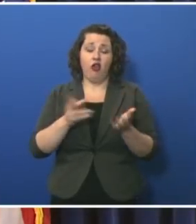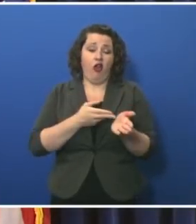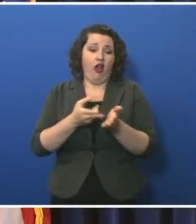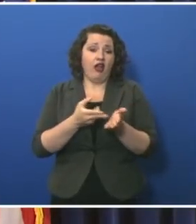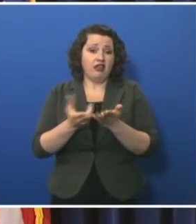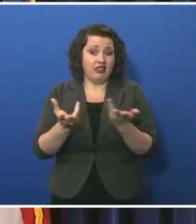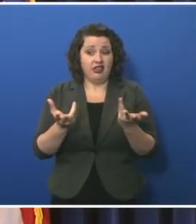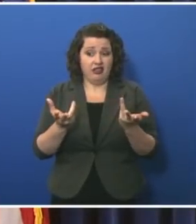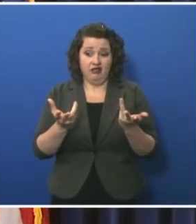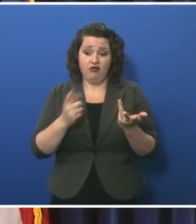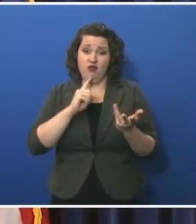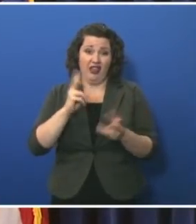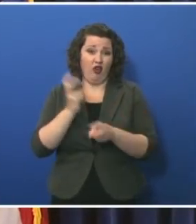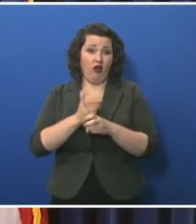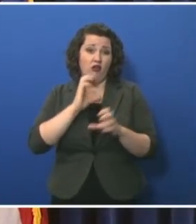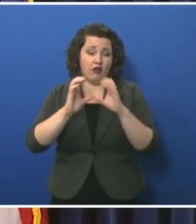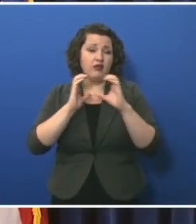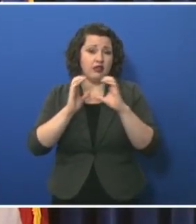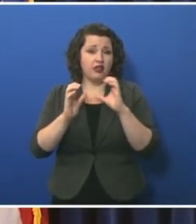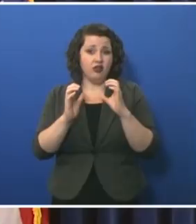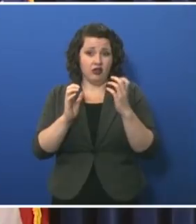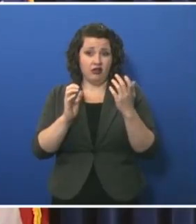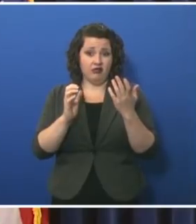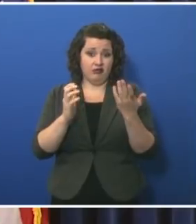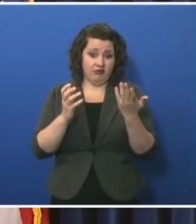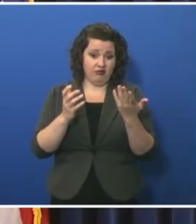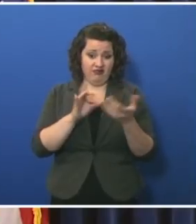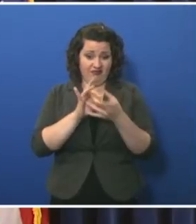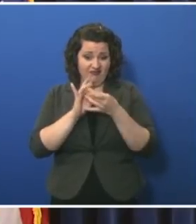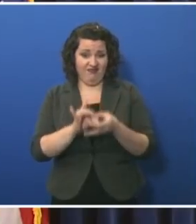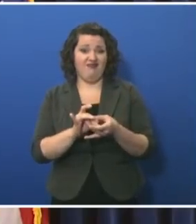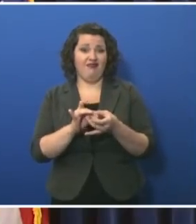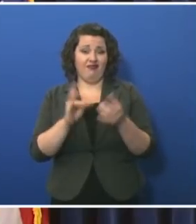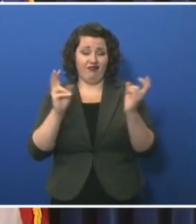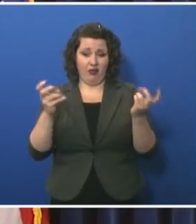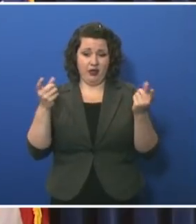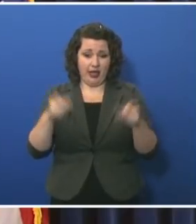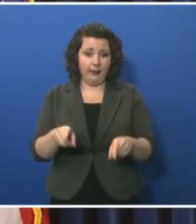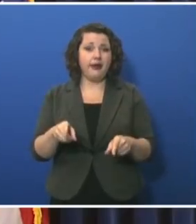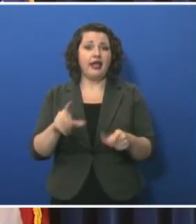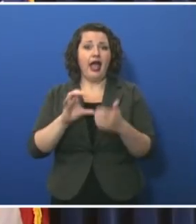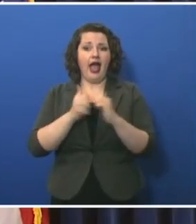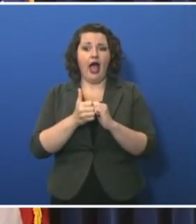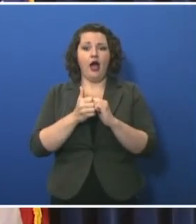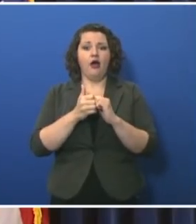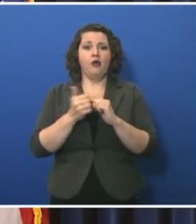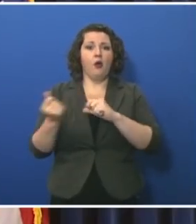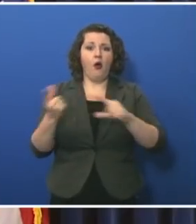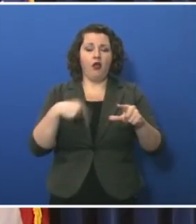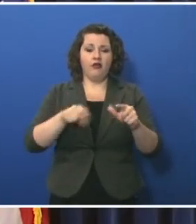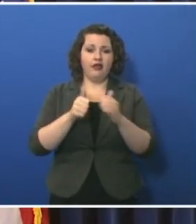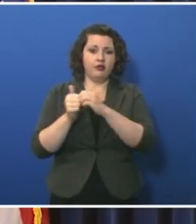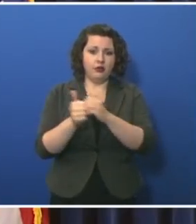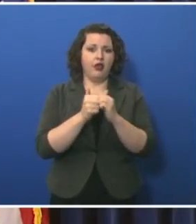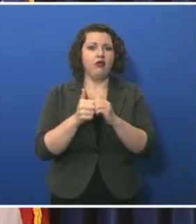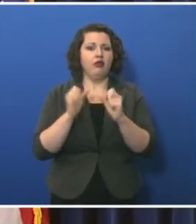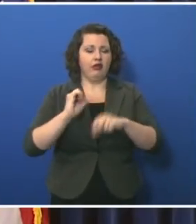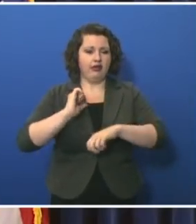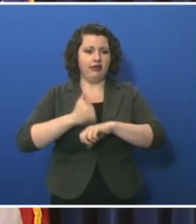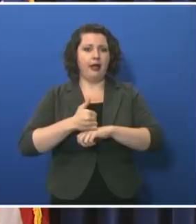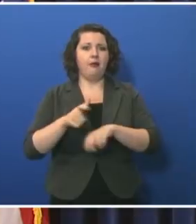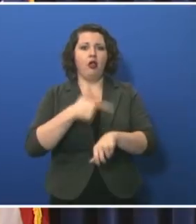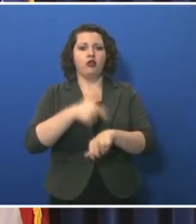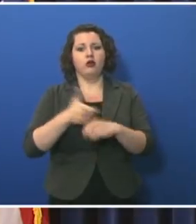pretty tough conversations about what's taking place and how we can collectively put together long-term and